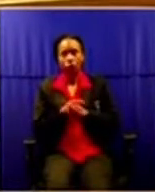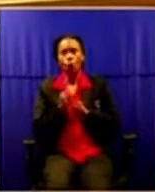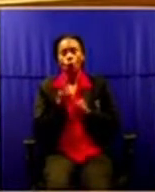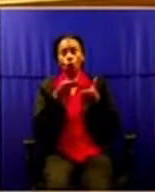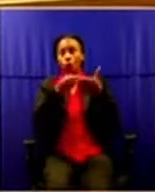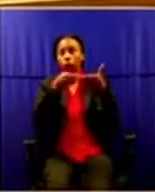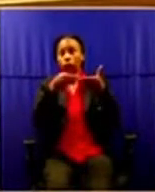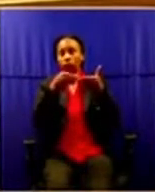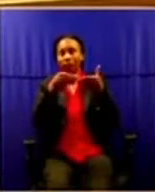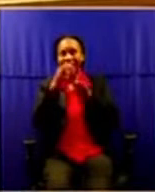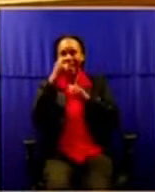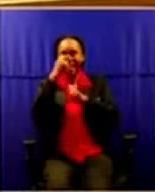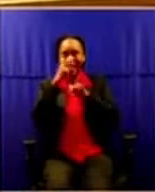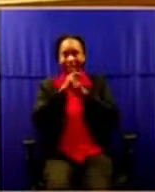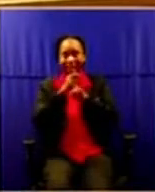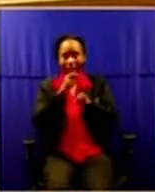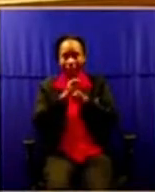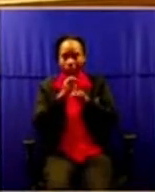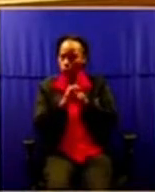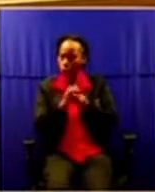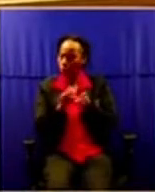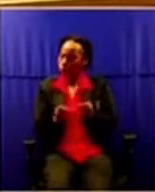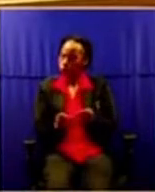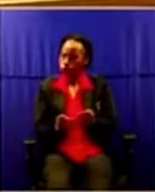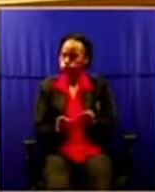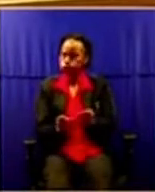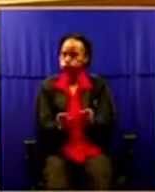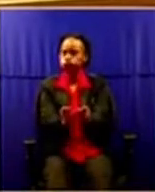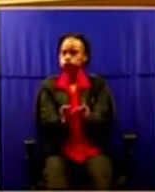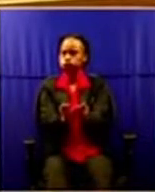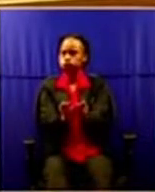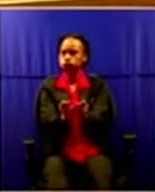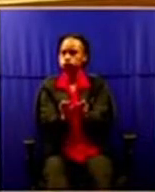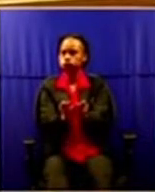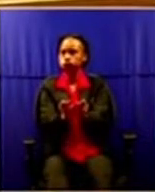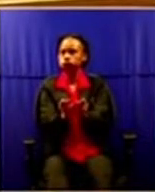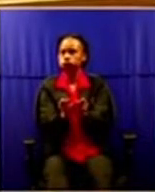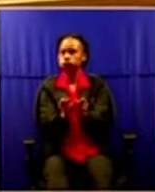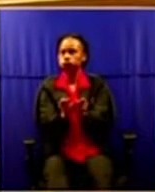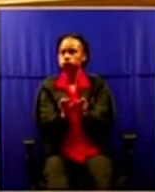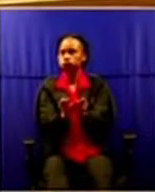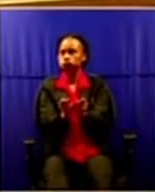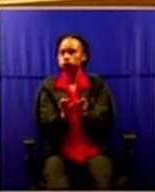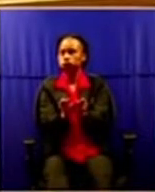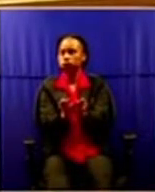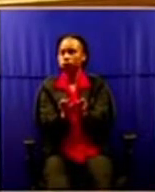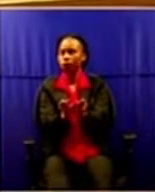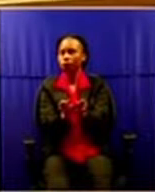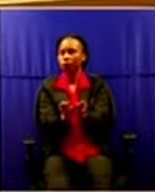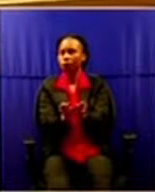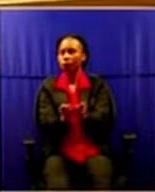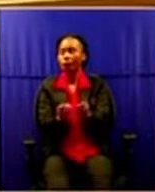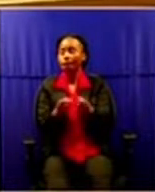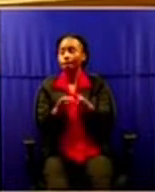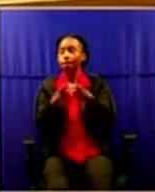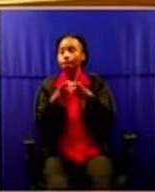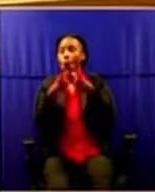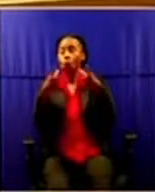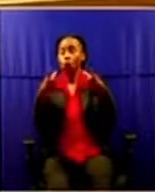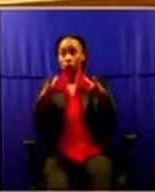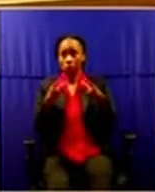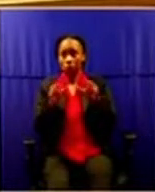to move with the greatest speed to restore our most effective social support